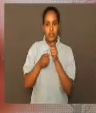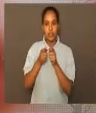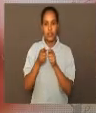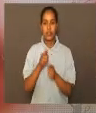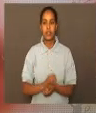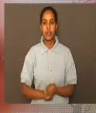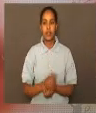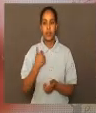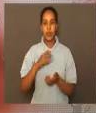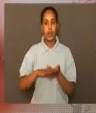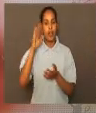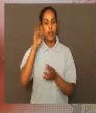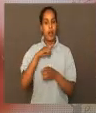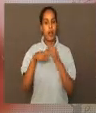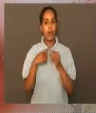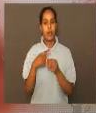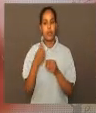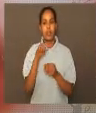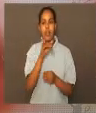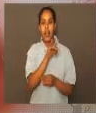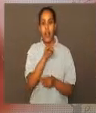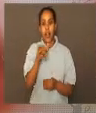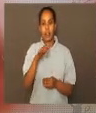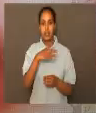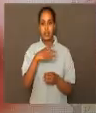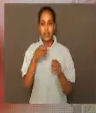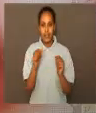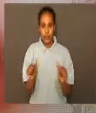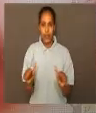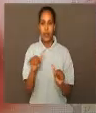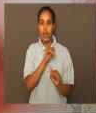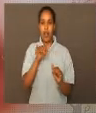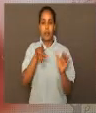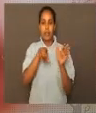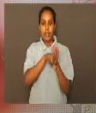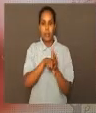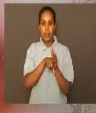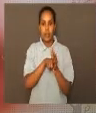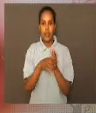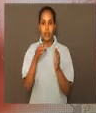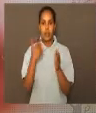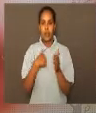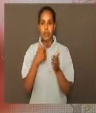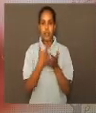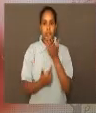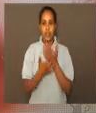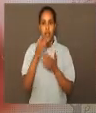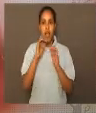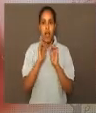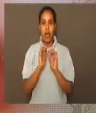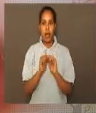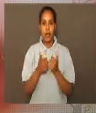attractions. We learned about the like dissolves like principle, and we